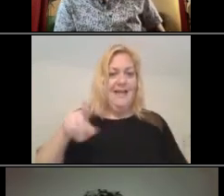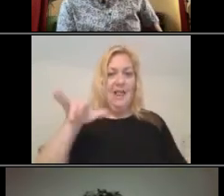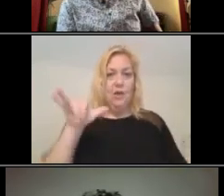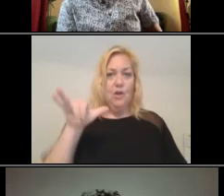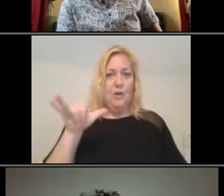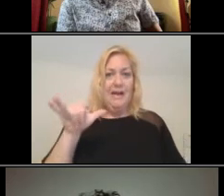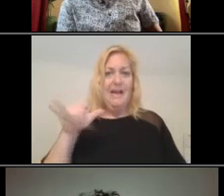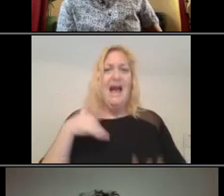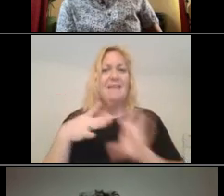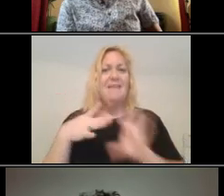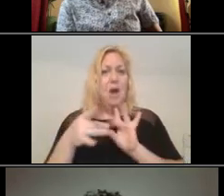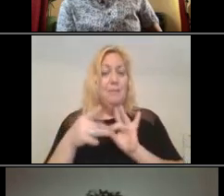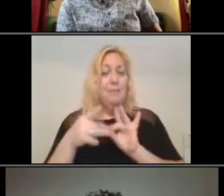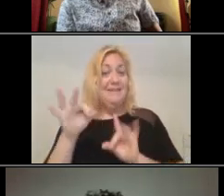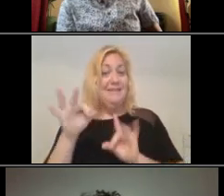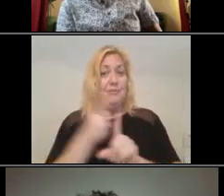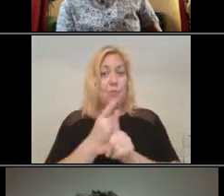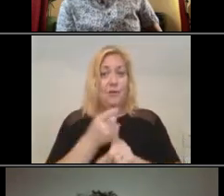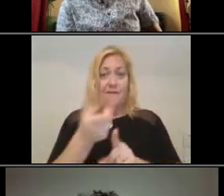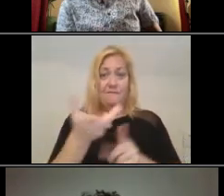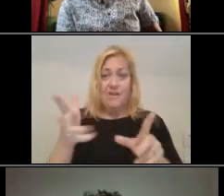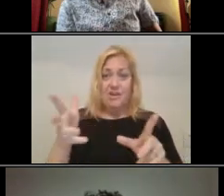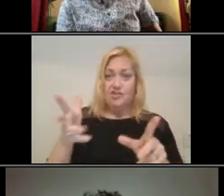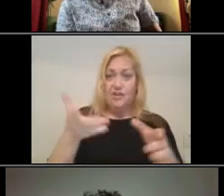roundtable, is that?